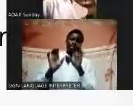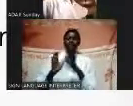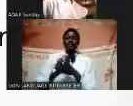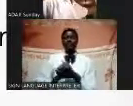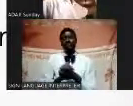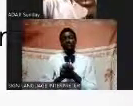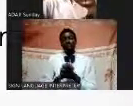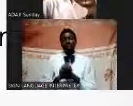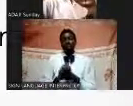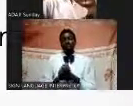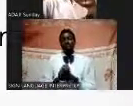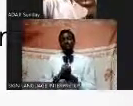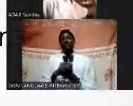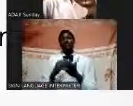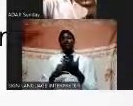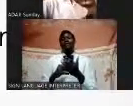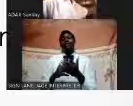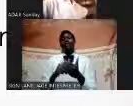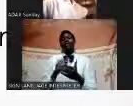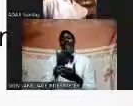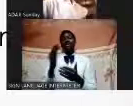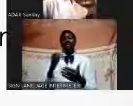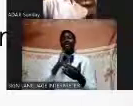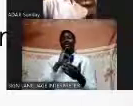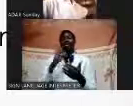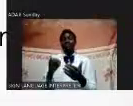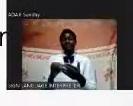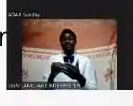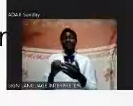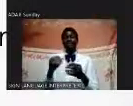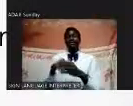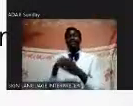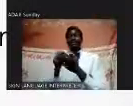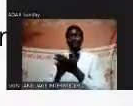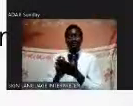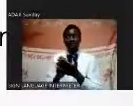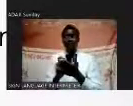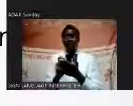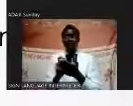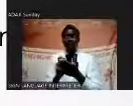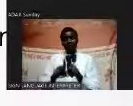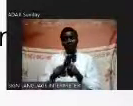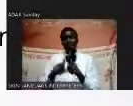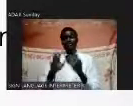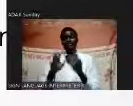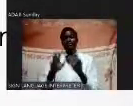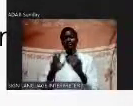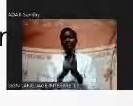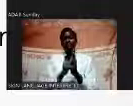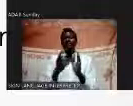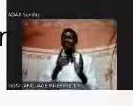The other thing is writing, cutting. You know, it's amazing that a 6-year-old, a